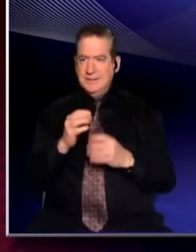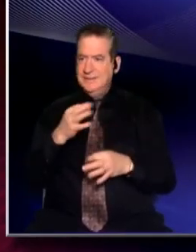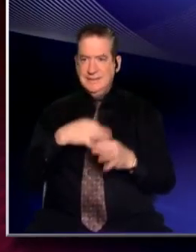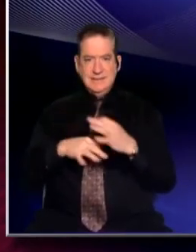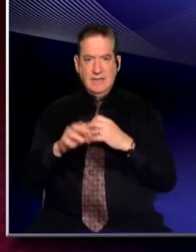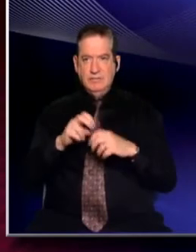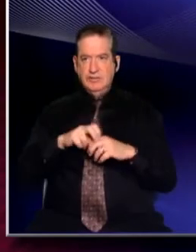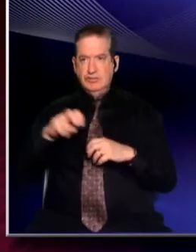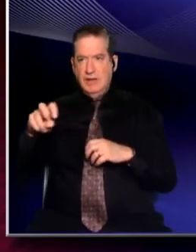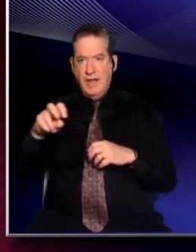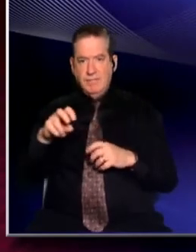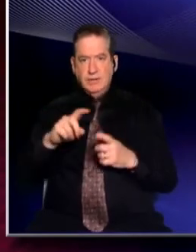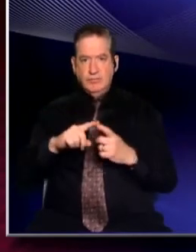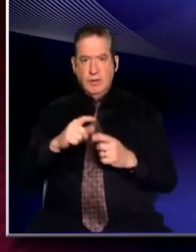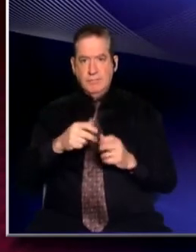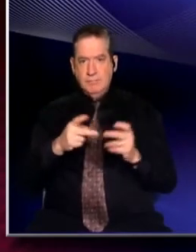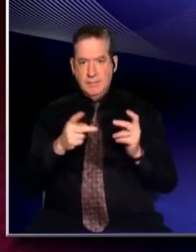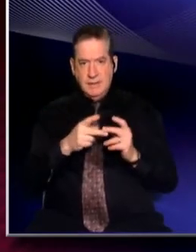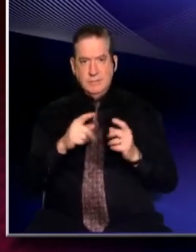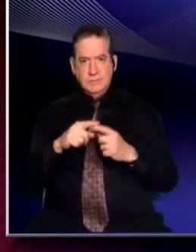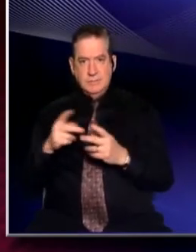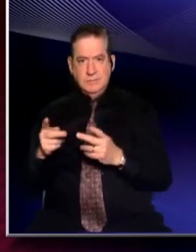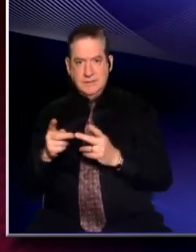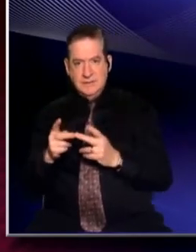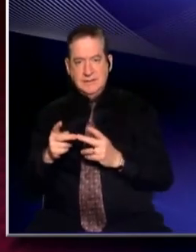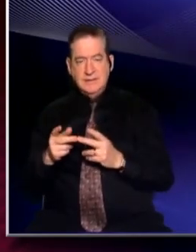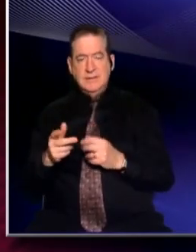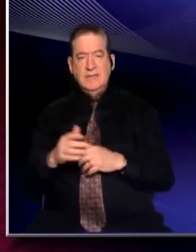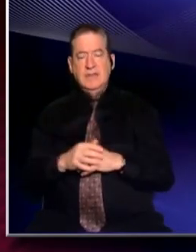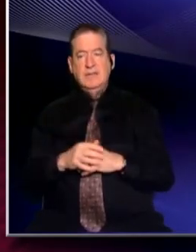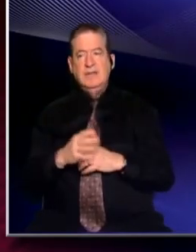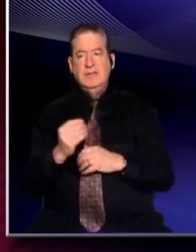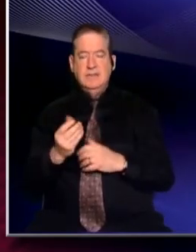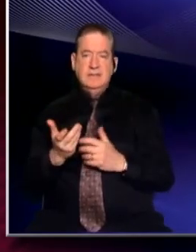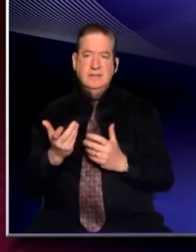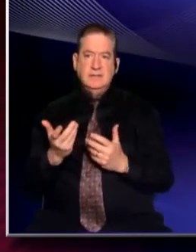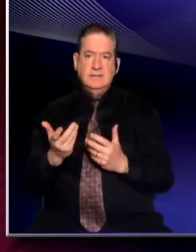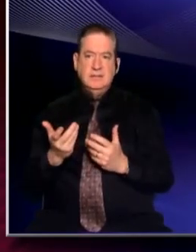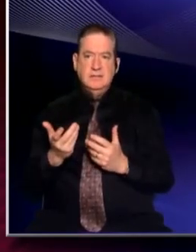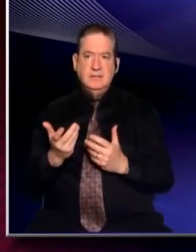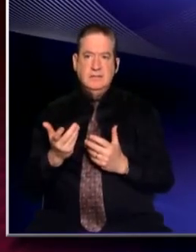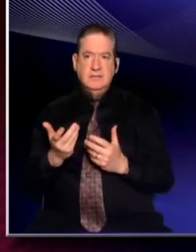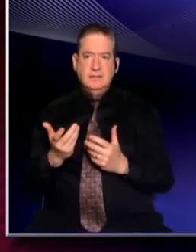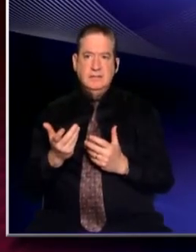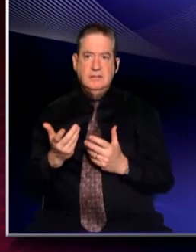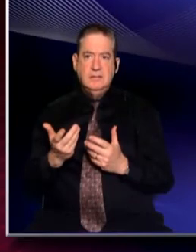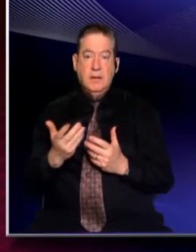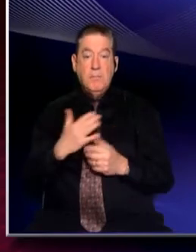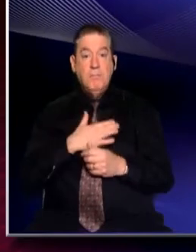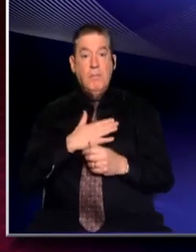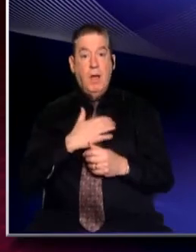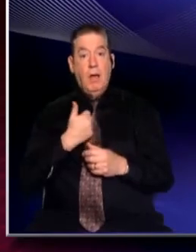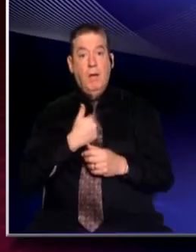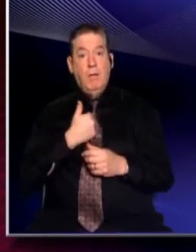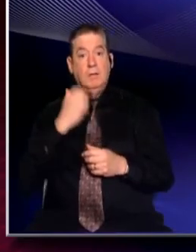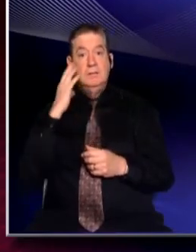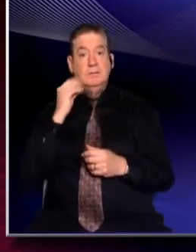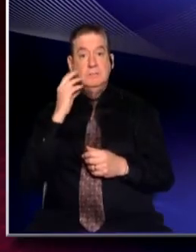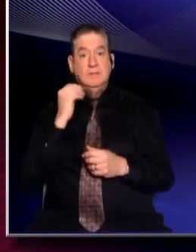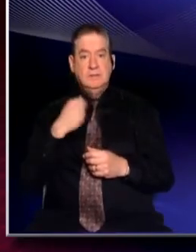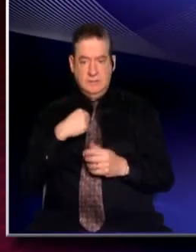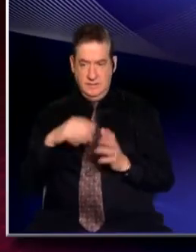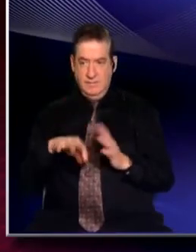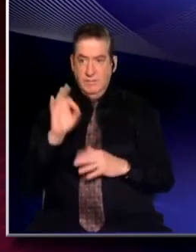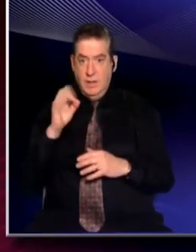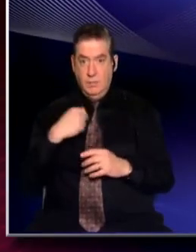traveling from place to place. And from my own experience, I have found that when